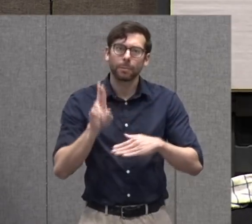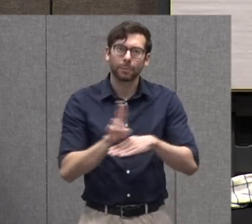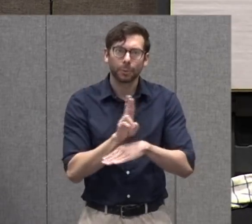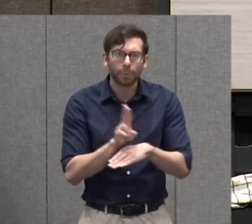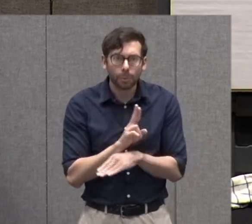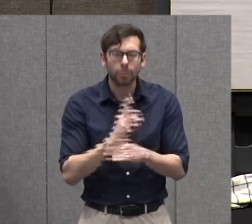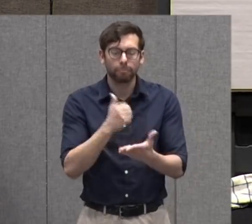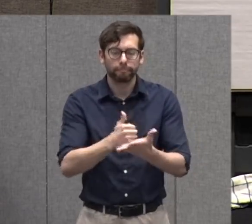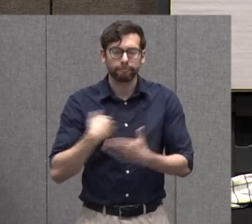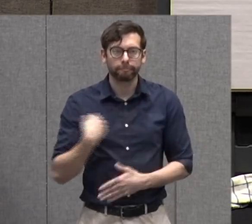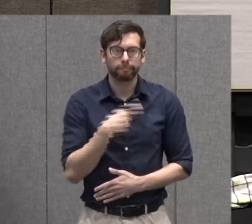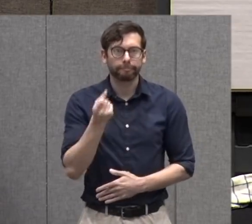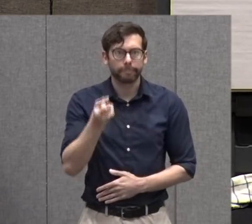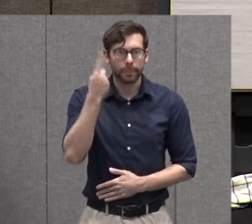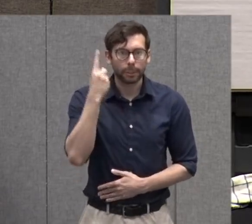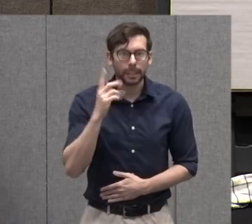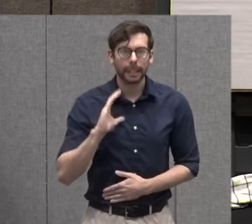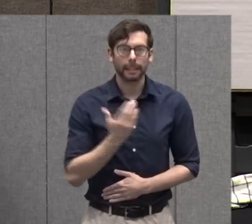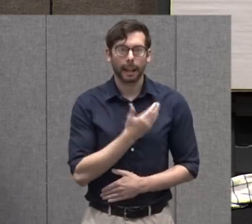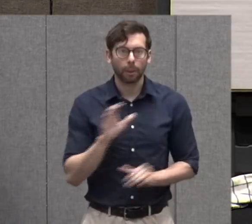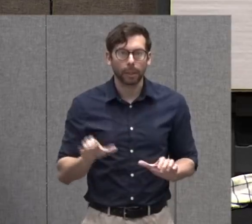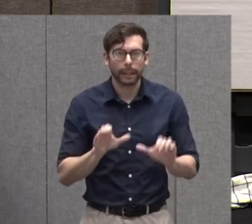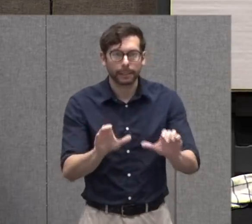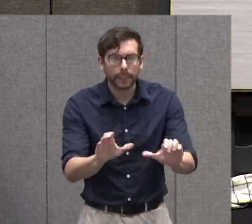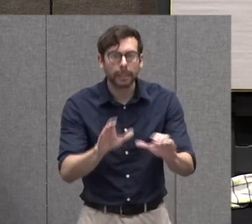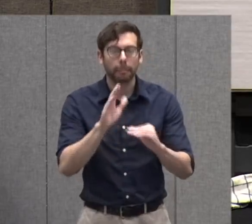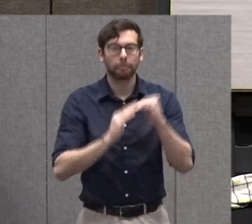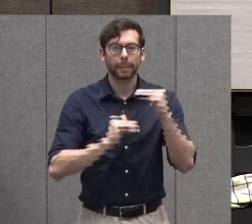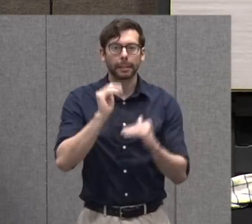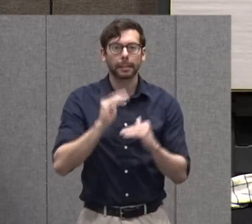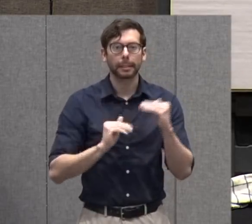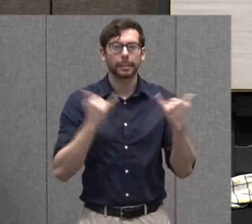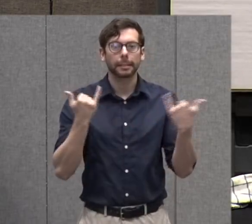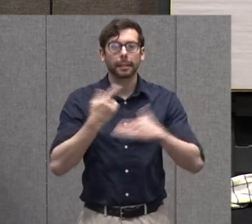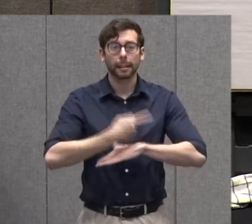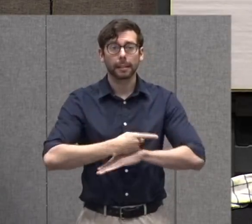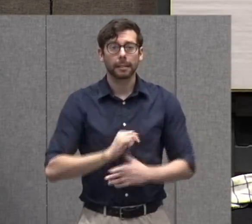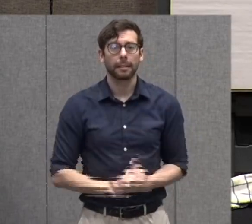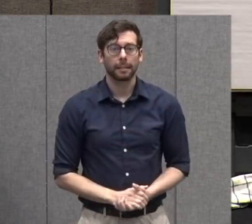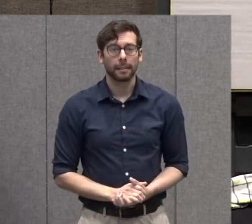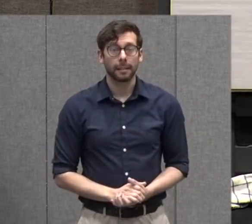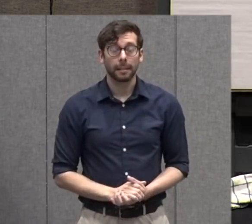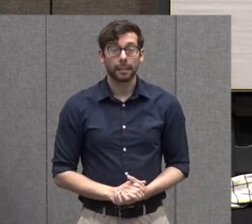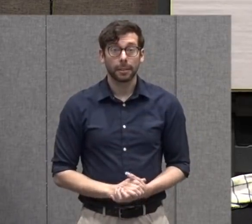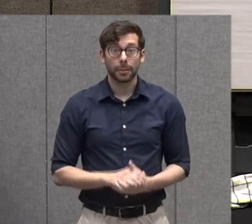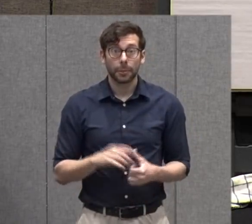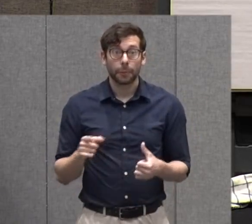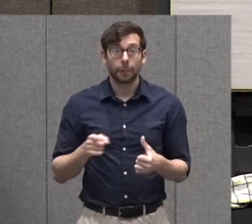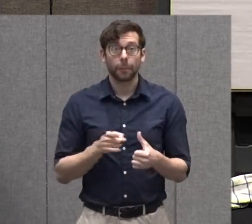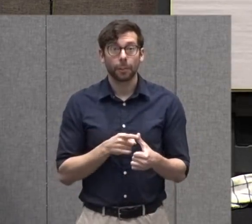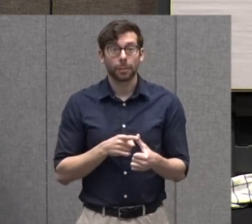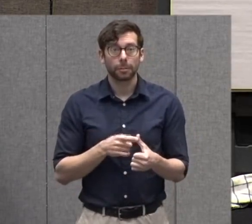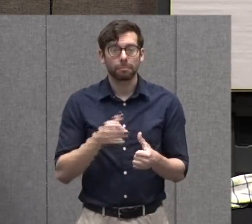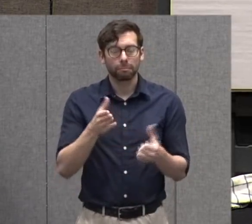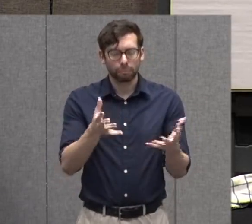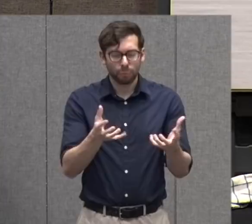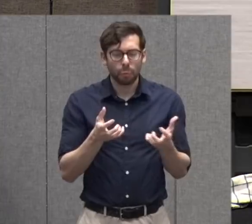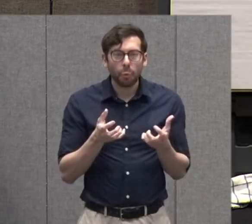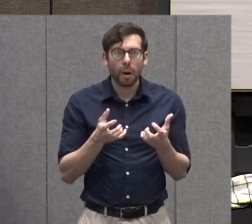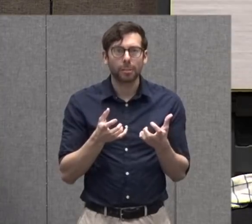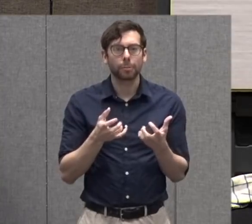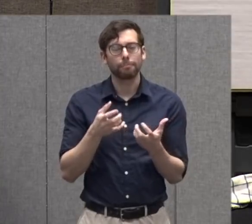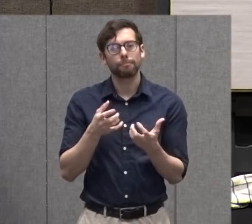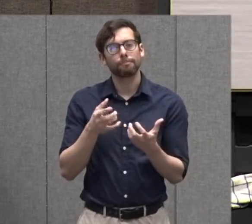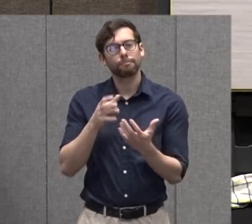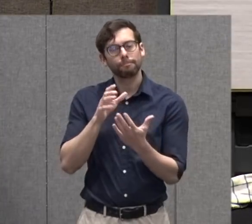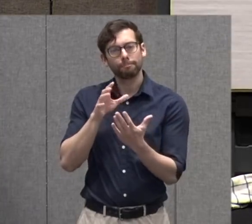we're going to do today and what we're going to build. So I want to begin by talking about the weather. What is